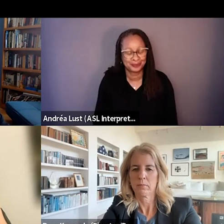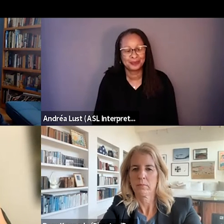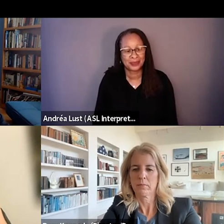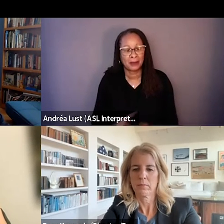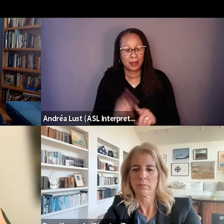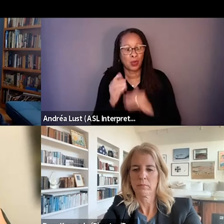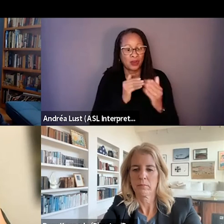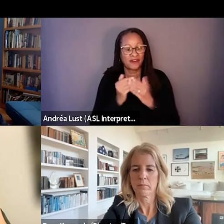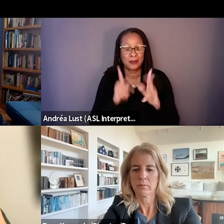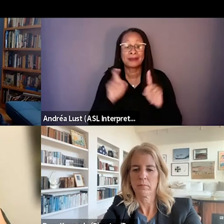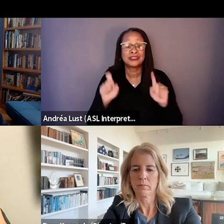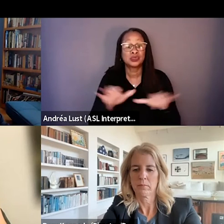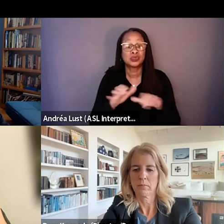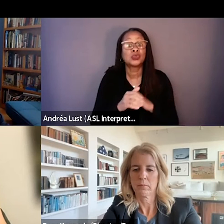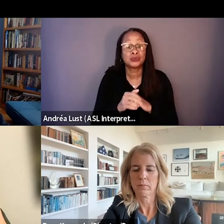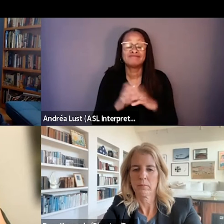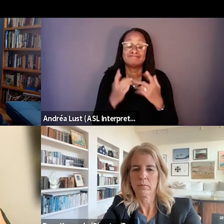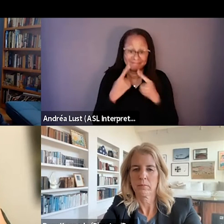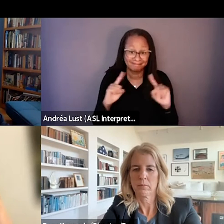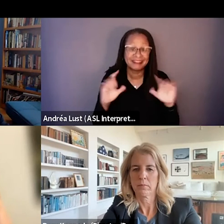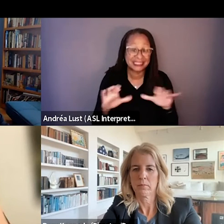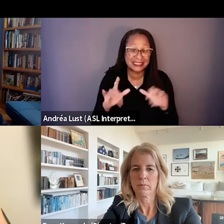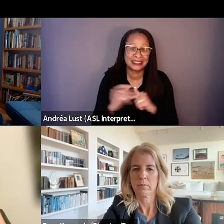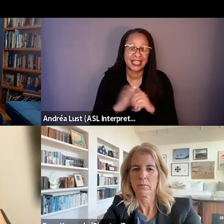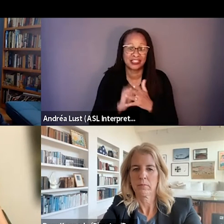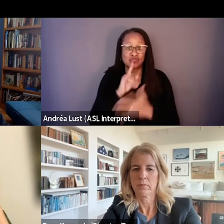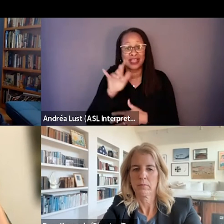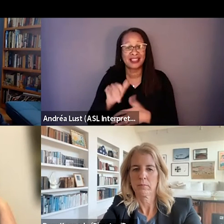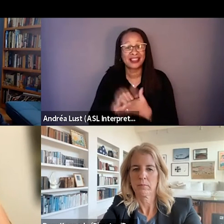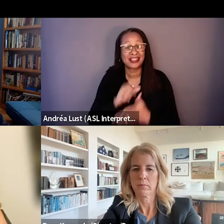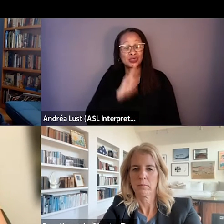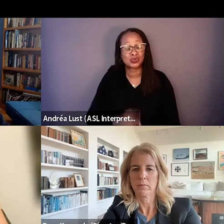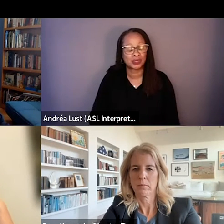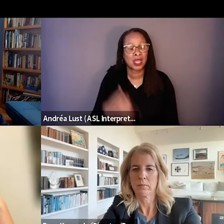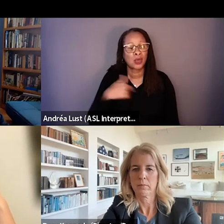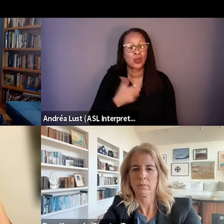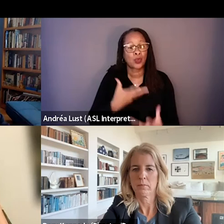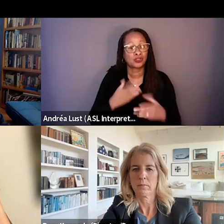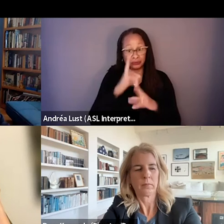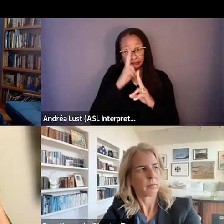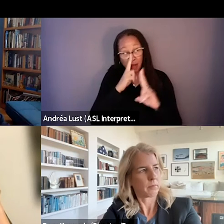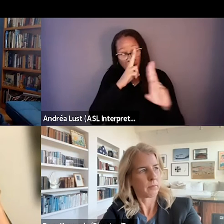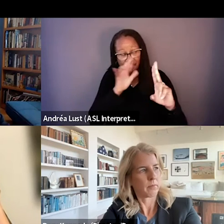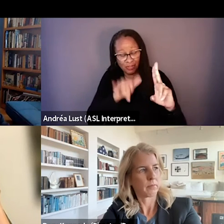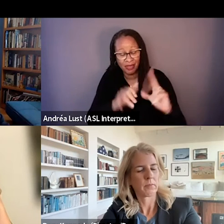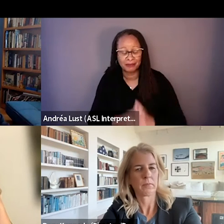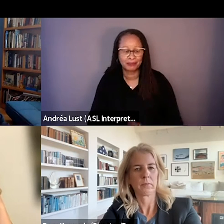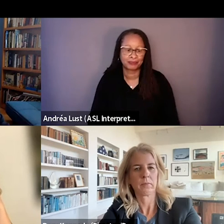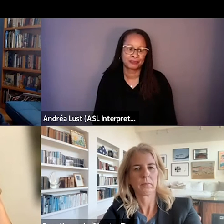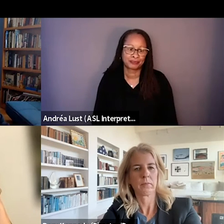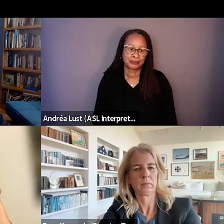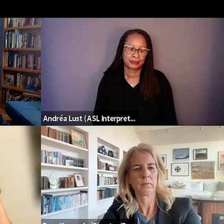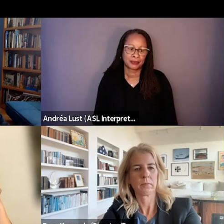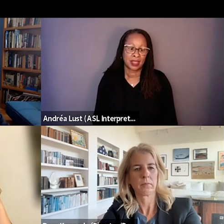whatever people needed to do, they did. And that's their reality and that's their truth. And we want to honor that. That said,